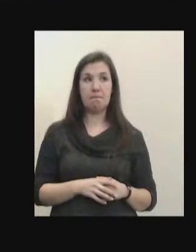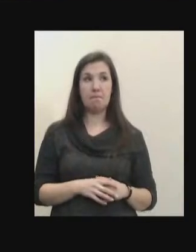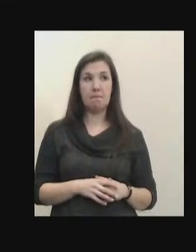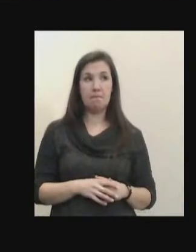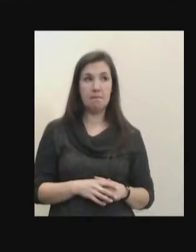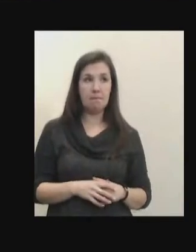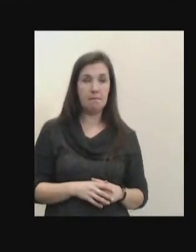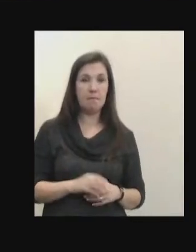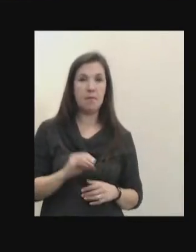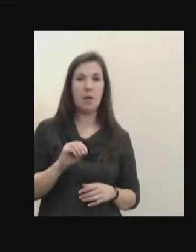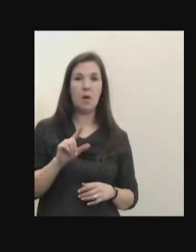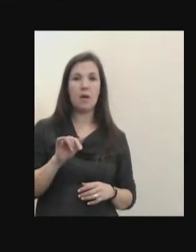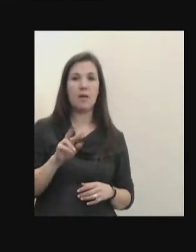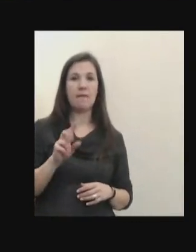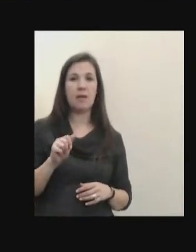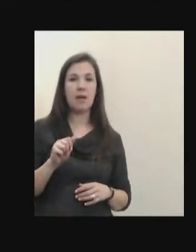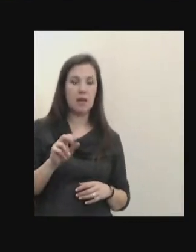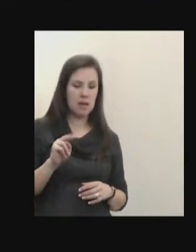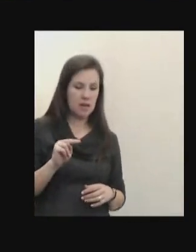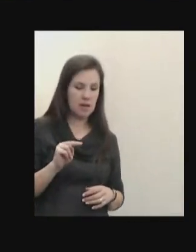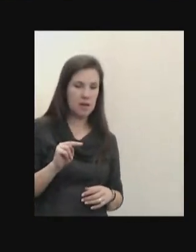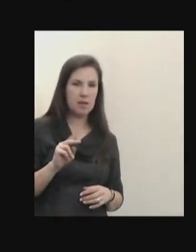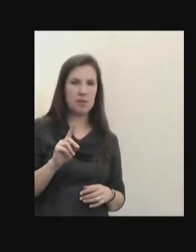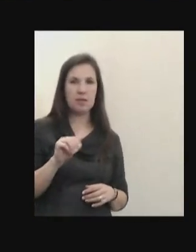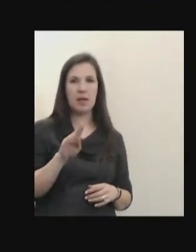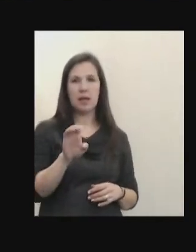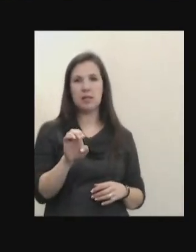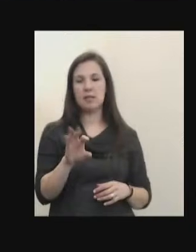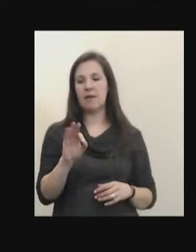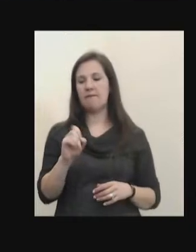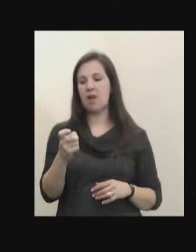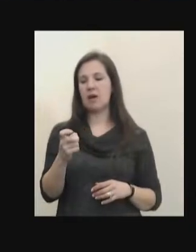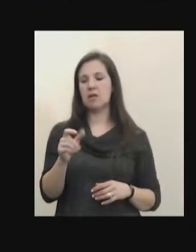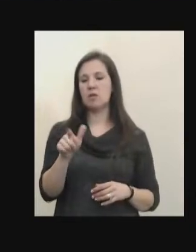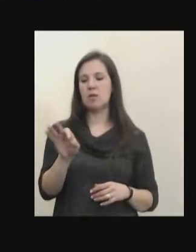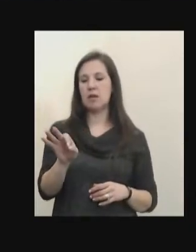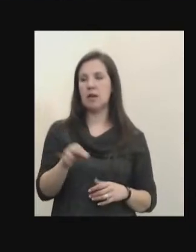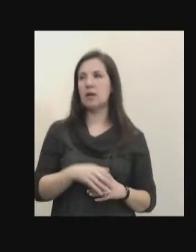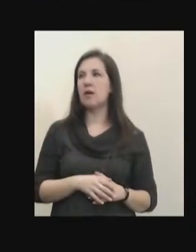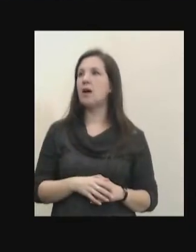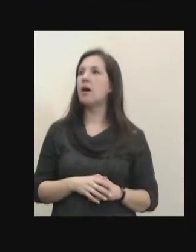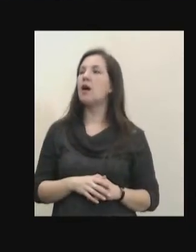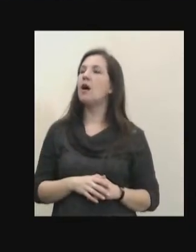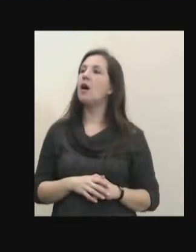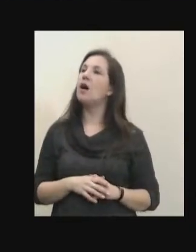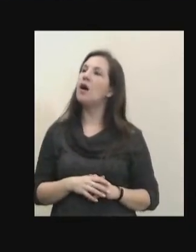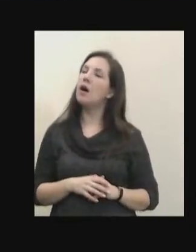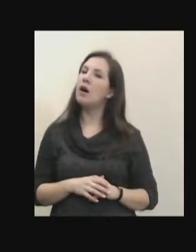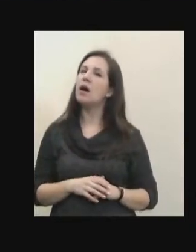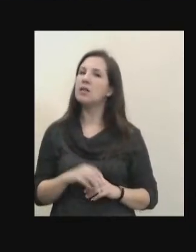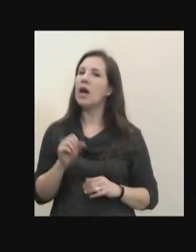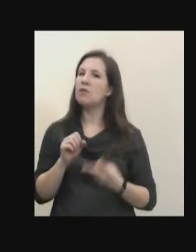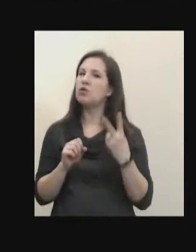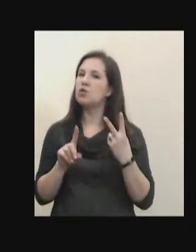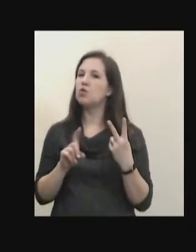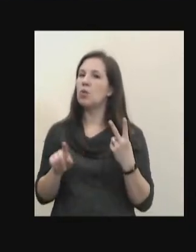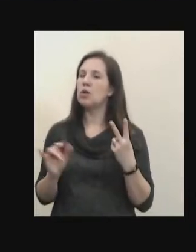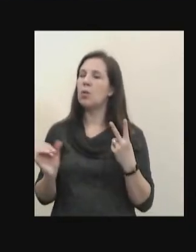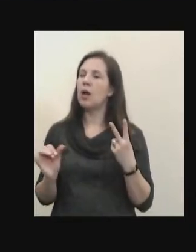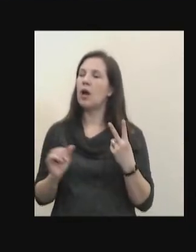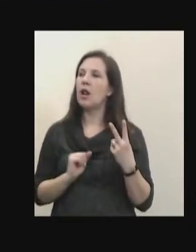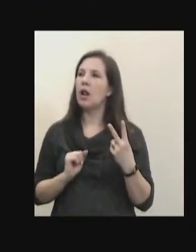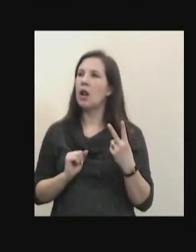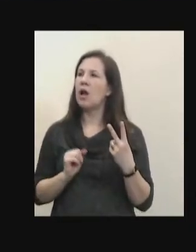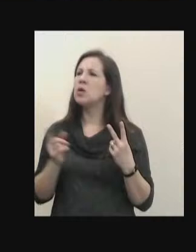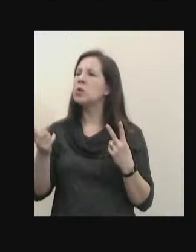Olivia Dance, Fox 29. Yeah, thank you, County Executive. I have two questions for you as well. Going along with what you said